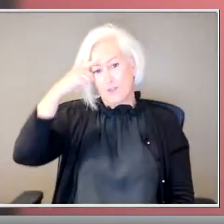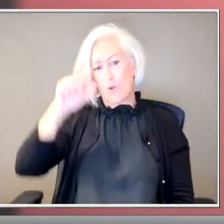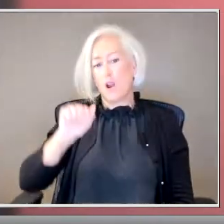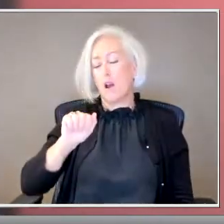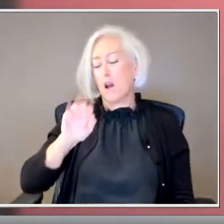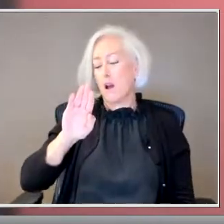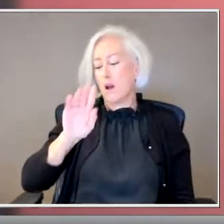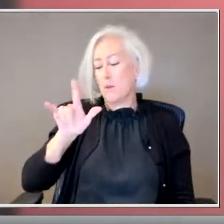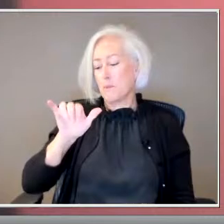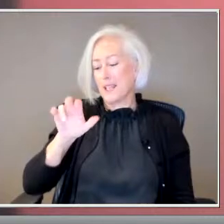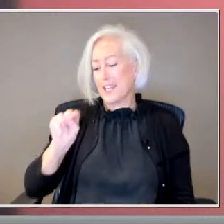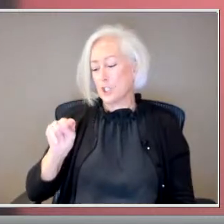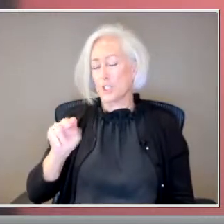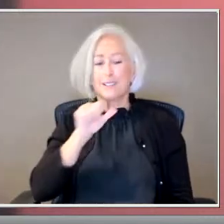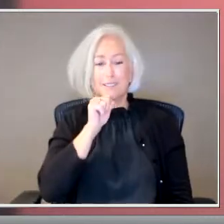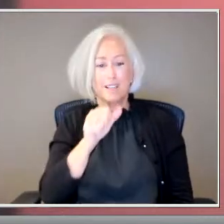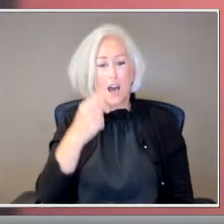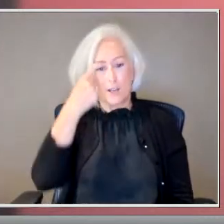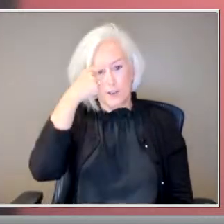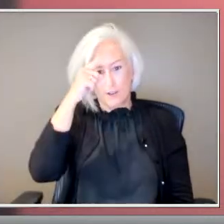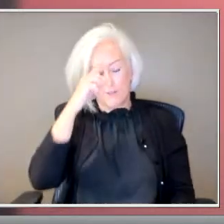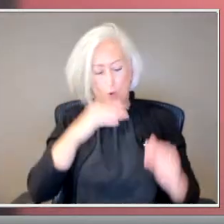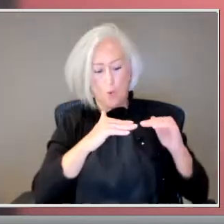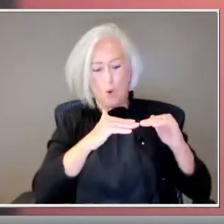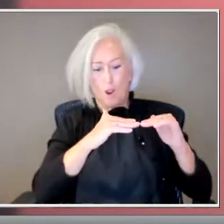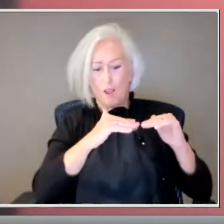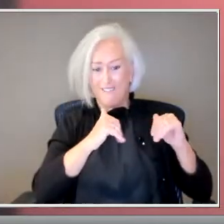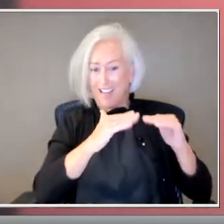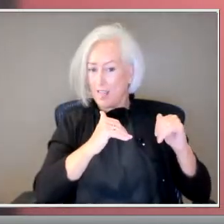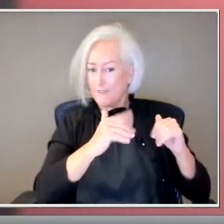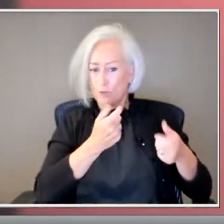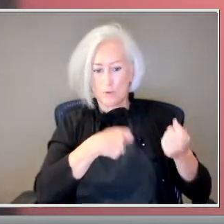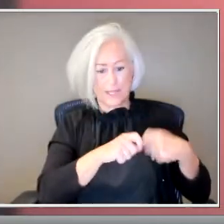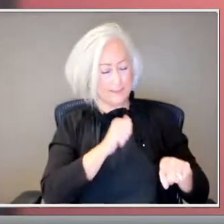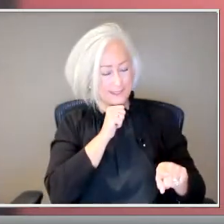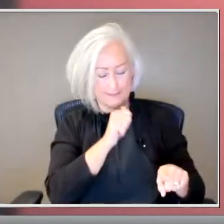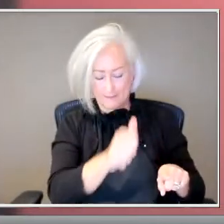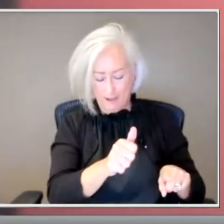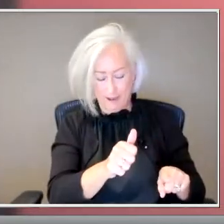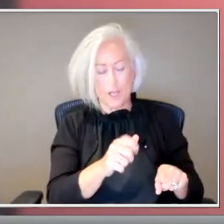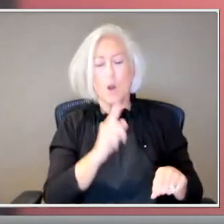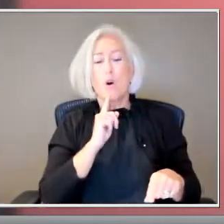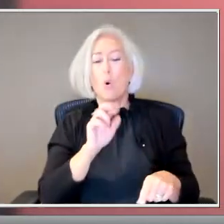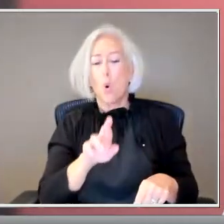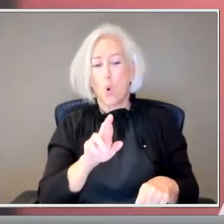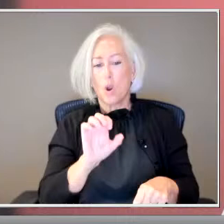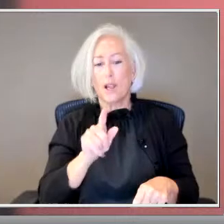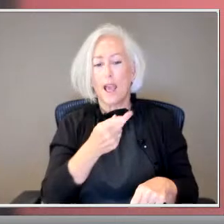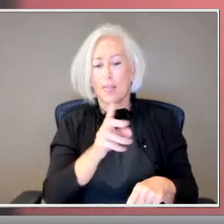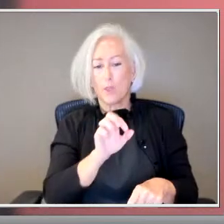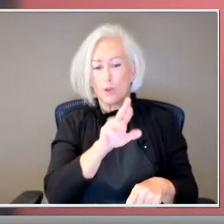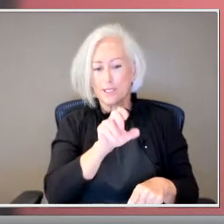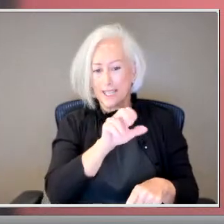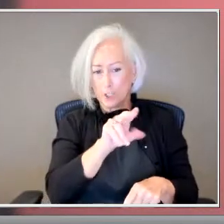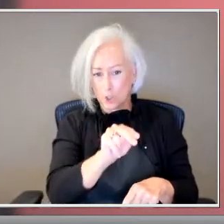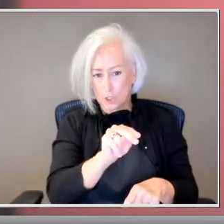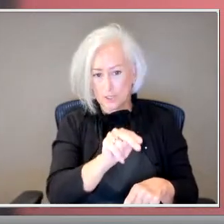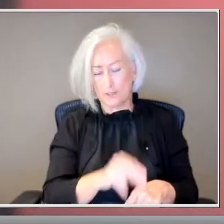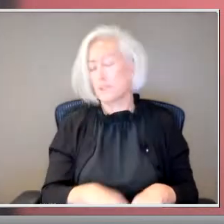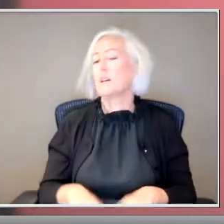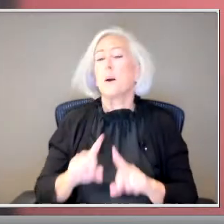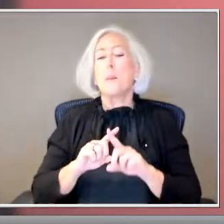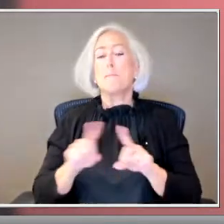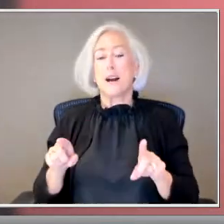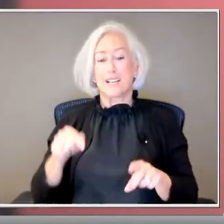and cardiac catheterization at this time. Okay. Having said that, the difference is if we have a robotic procedure like this